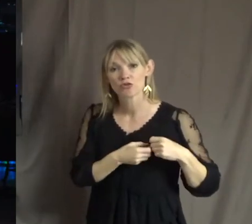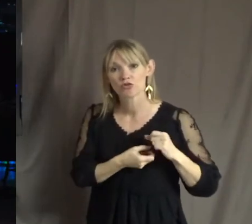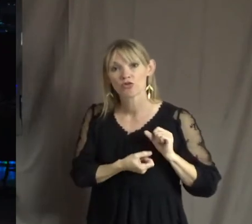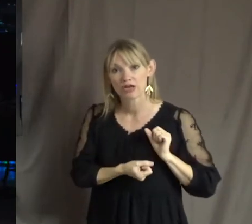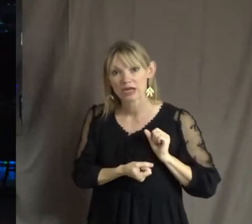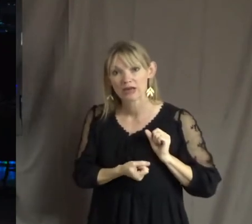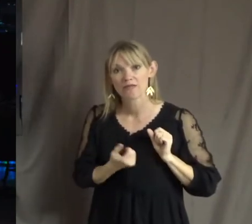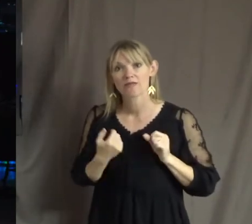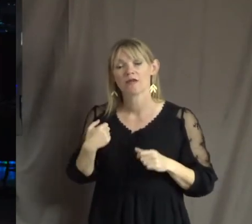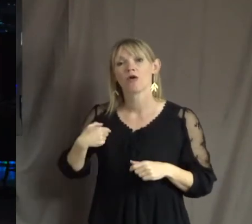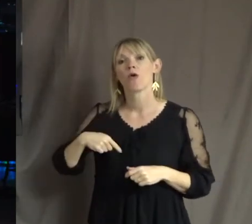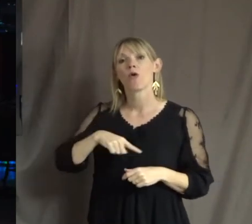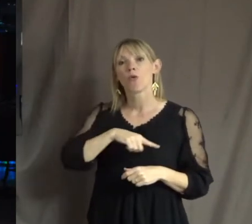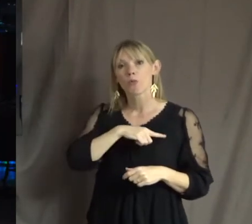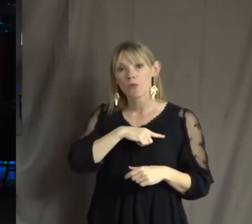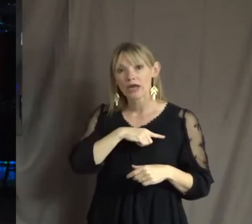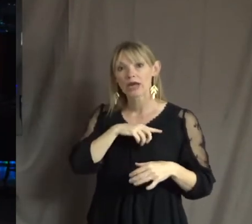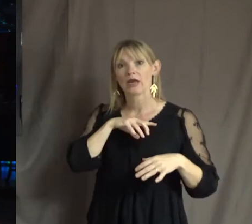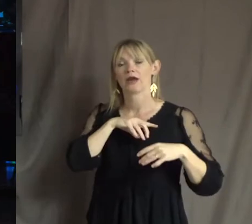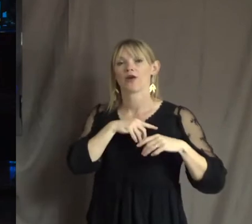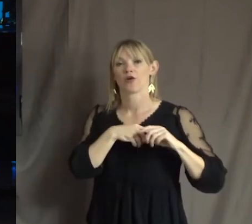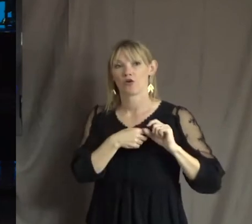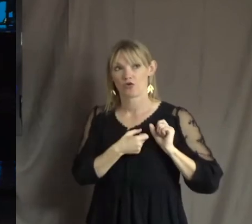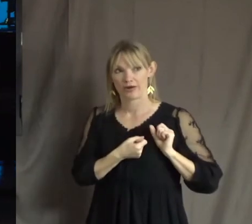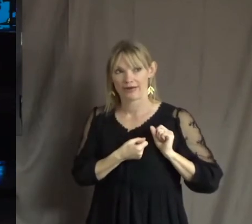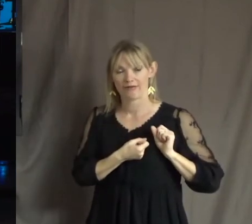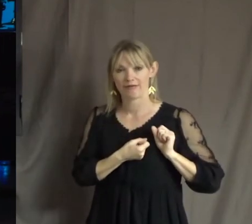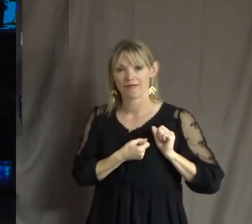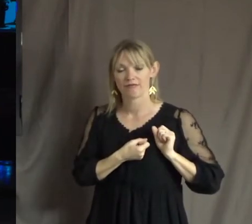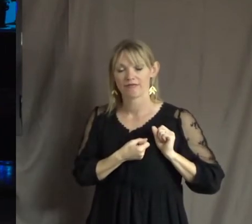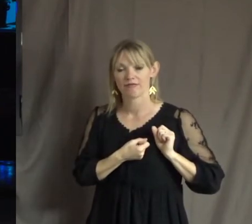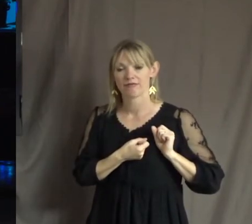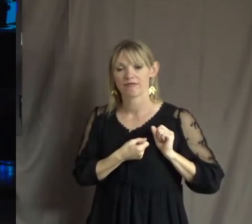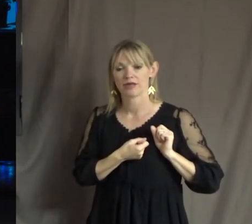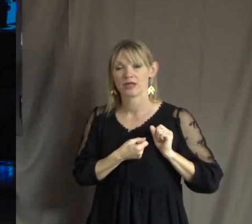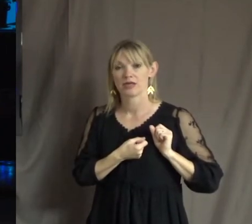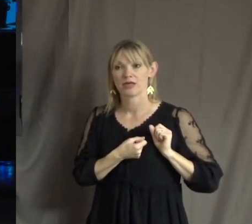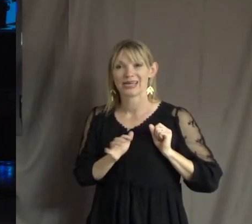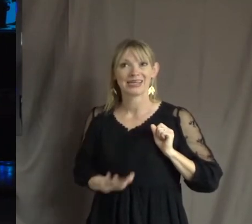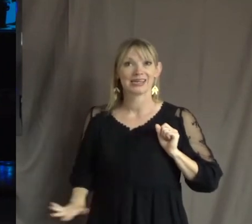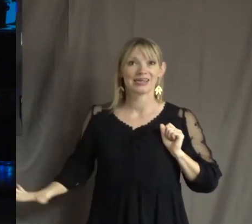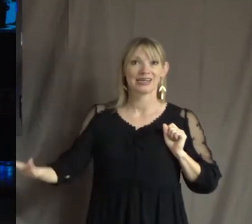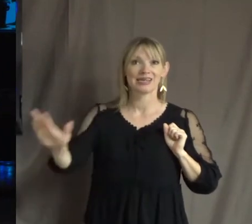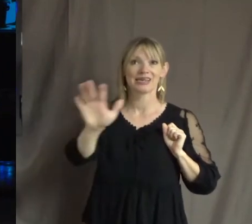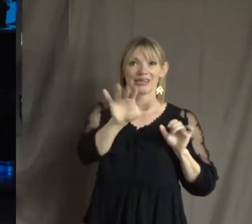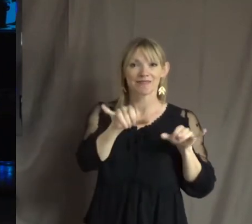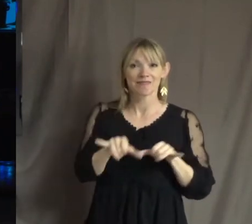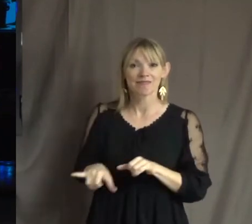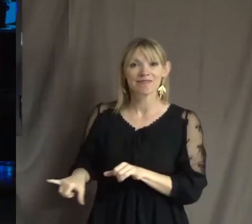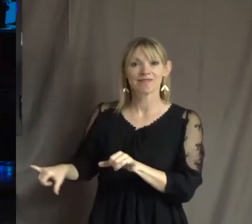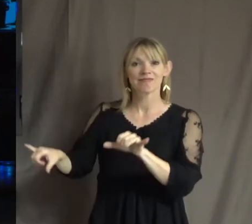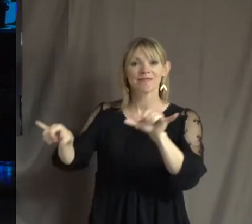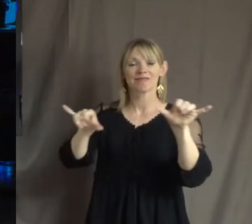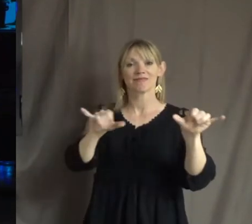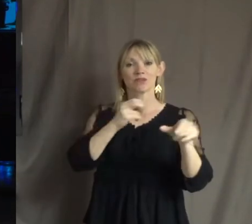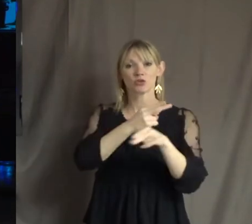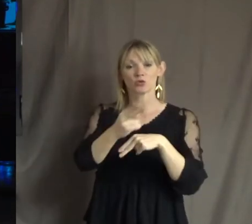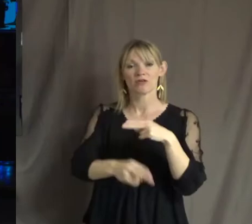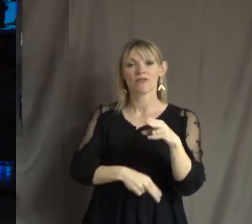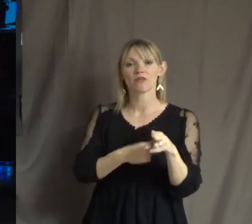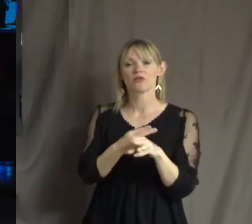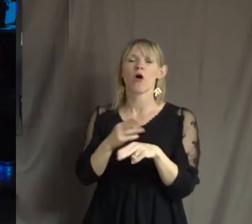And we grieve. So it is universal. And we all grieve